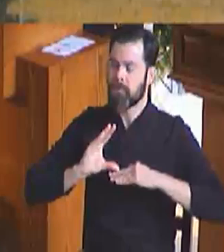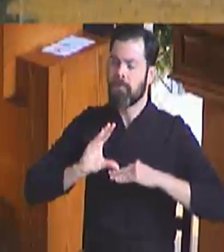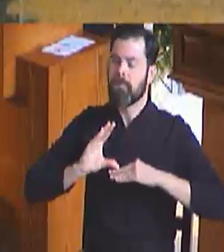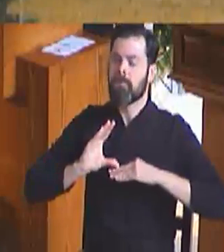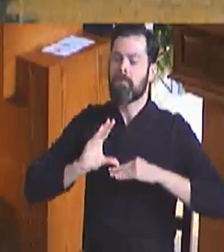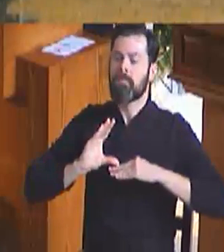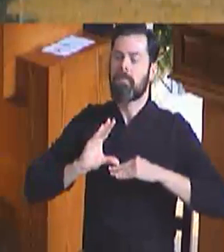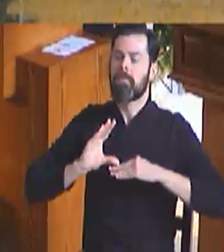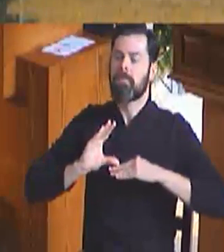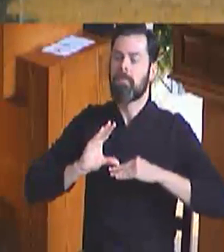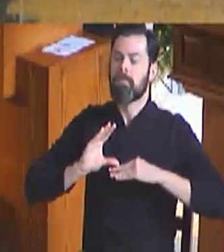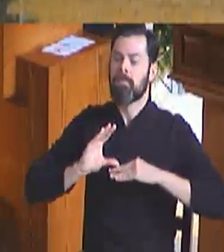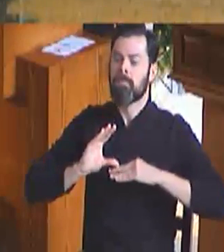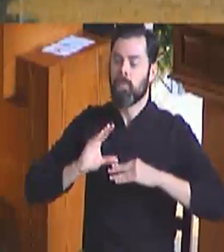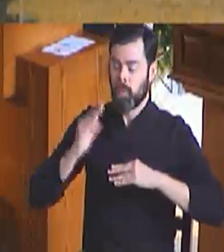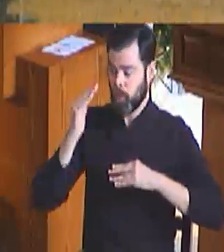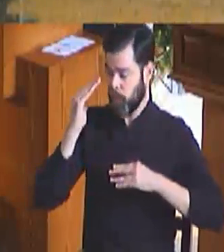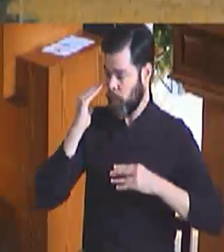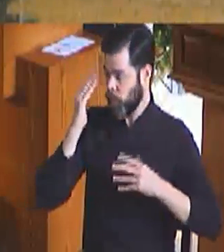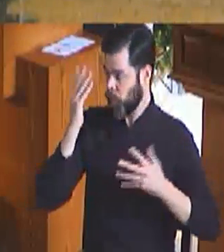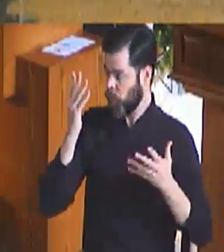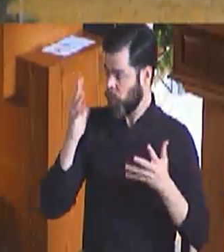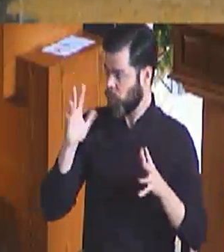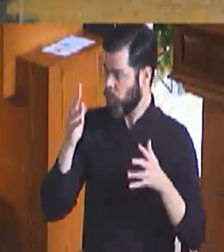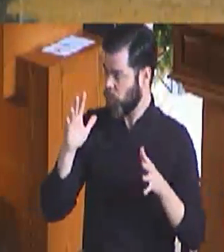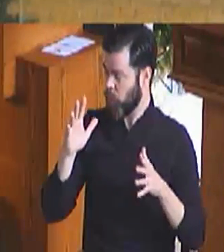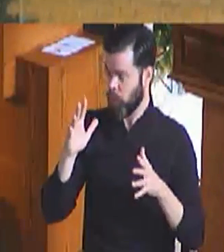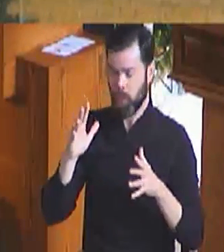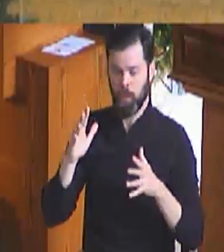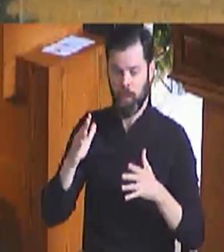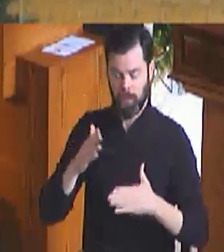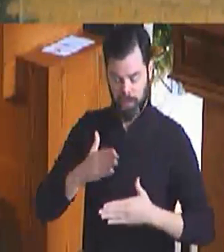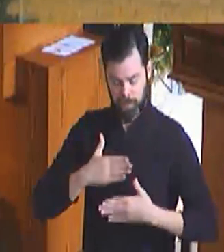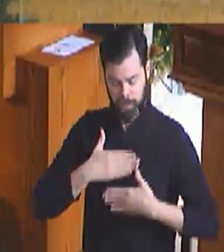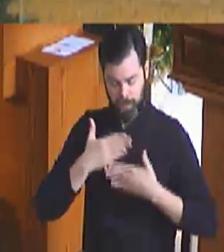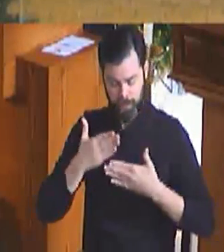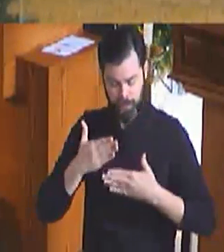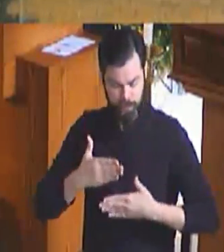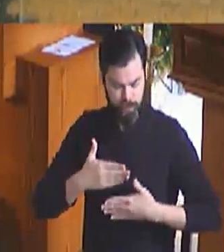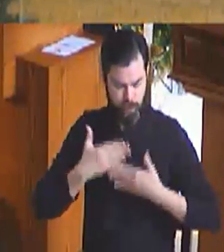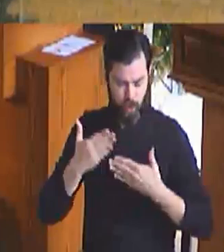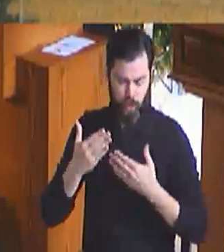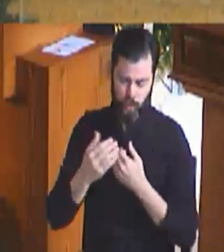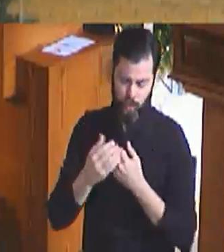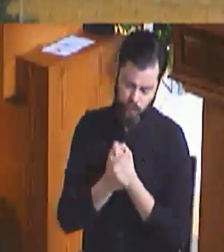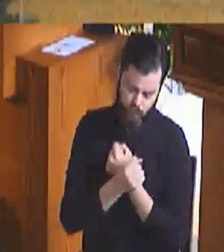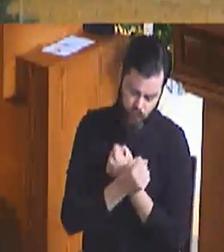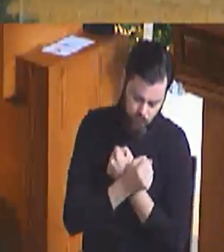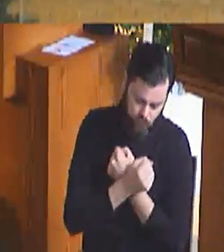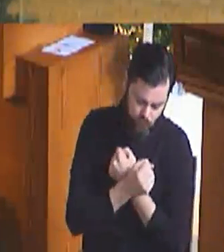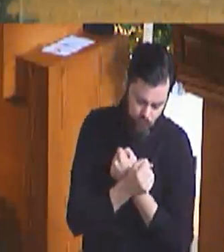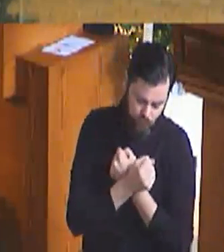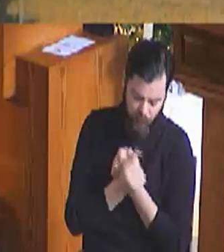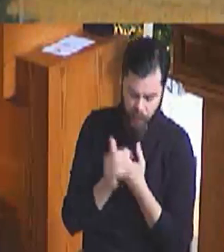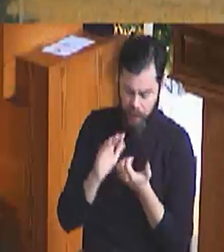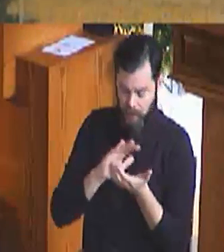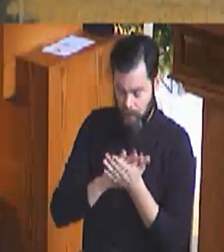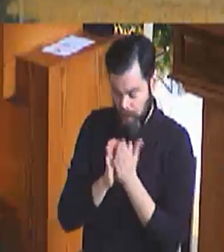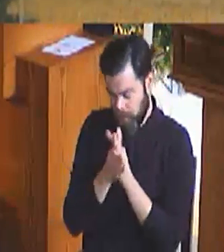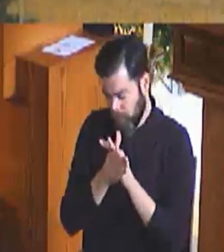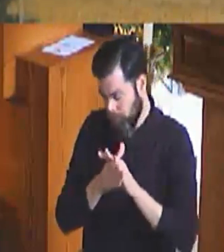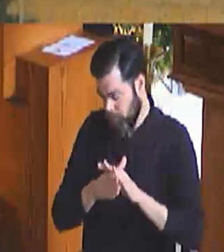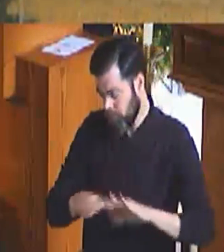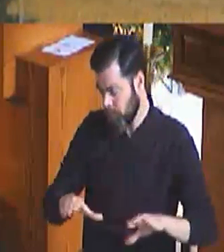We know the joy, love, peace,